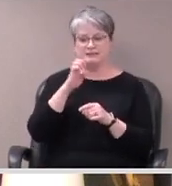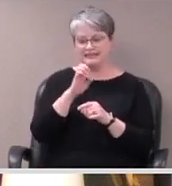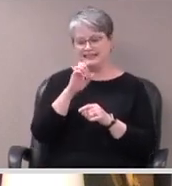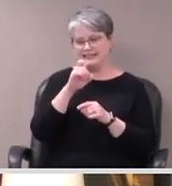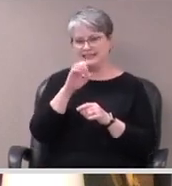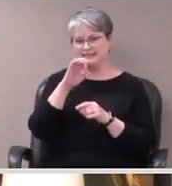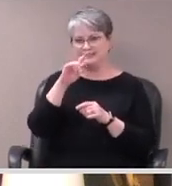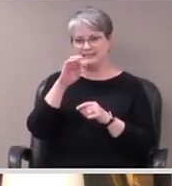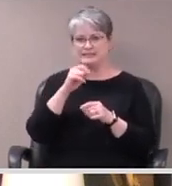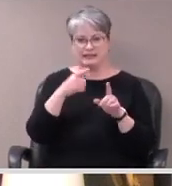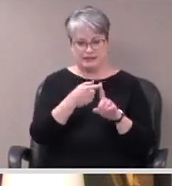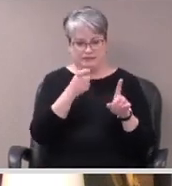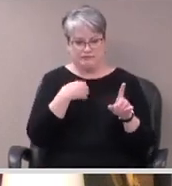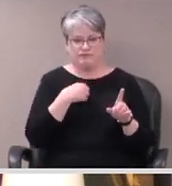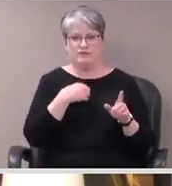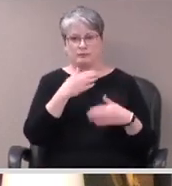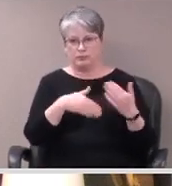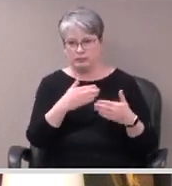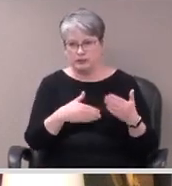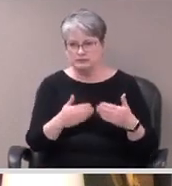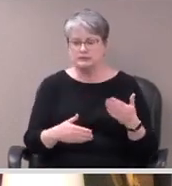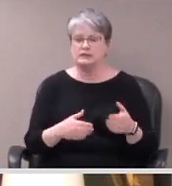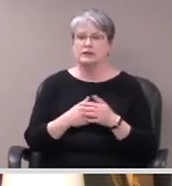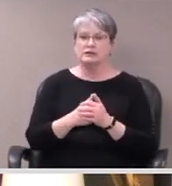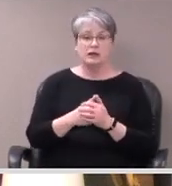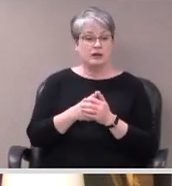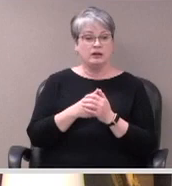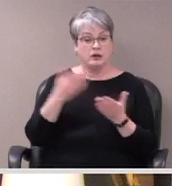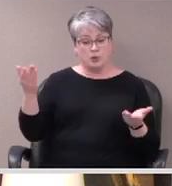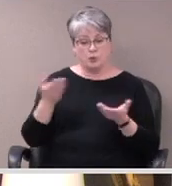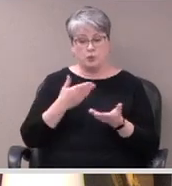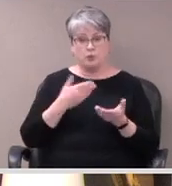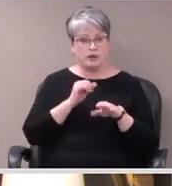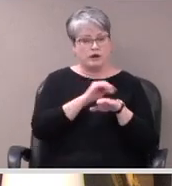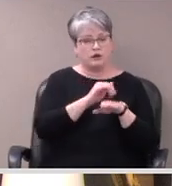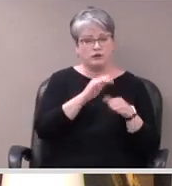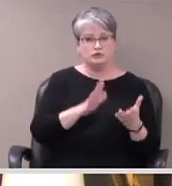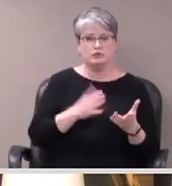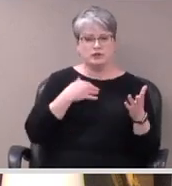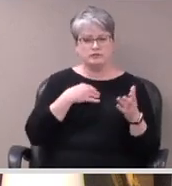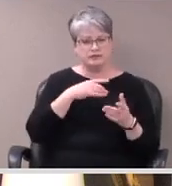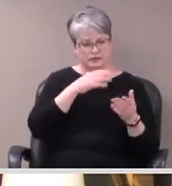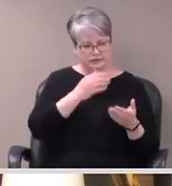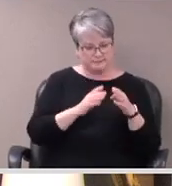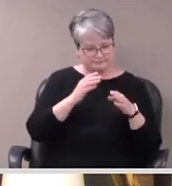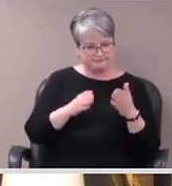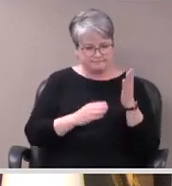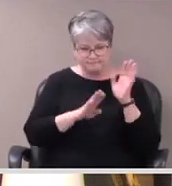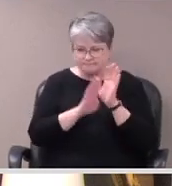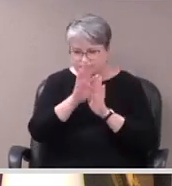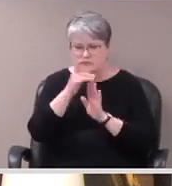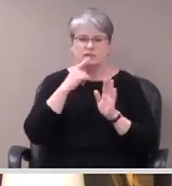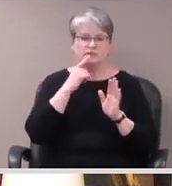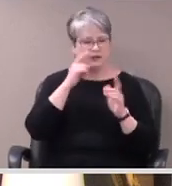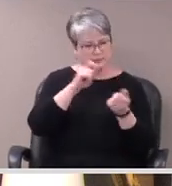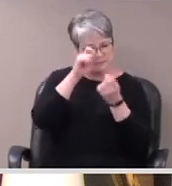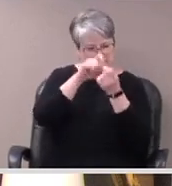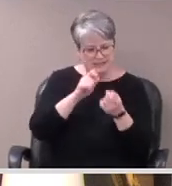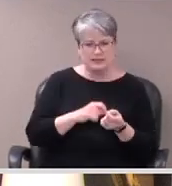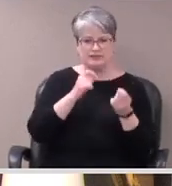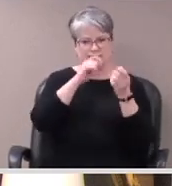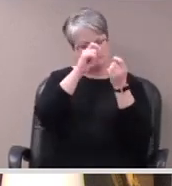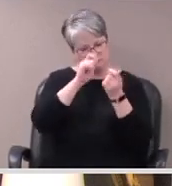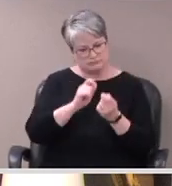from our magnet process. We've hired a consultant who will develop specifics around the plan and bring them back to you. We'll finalize